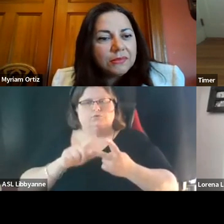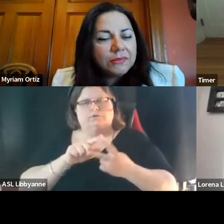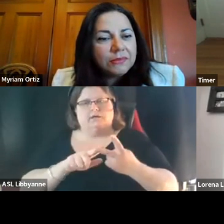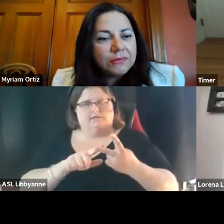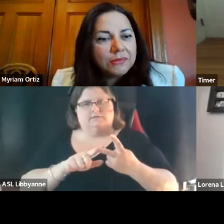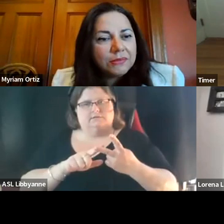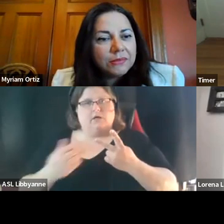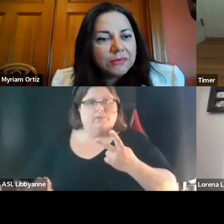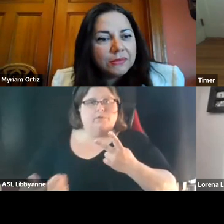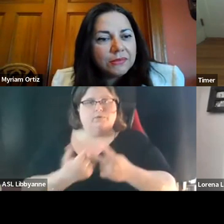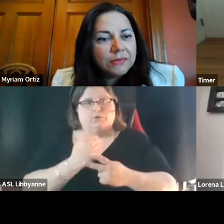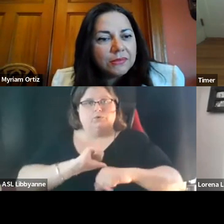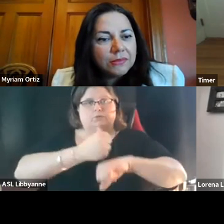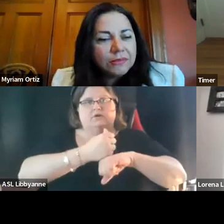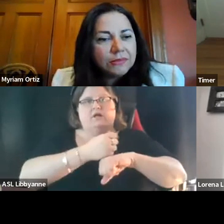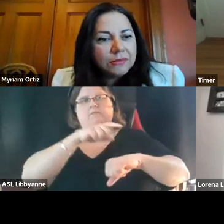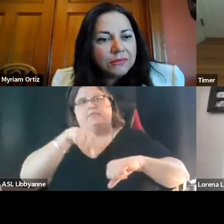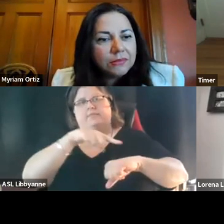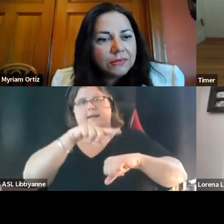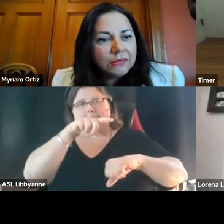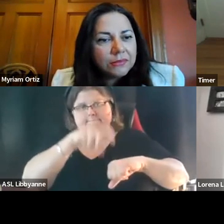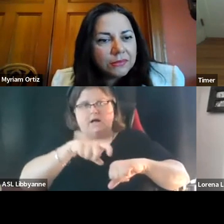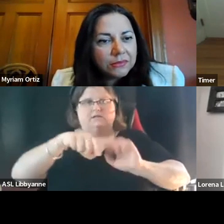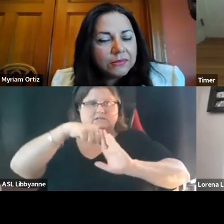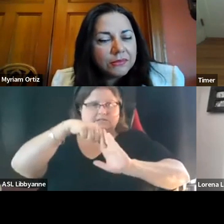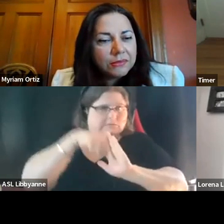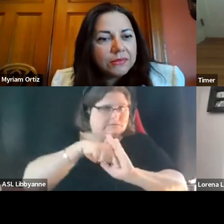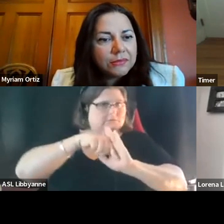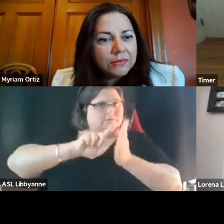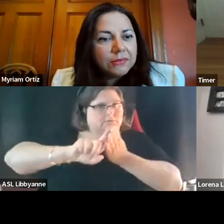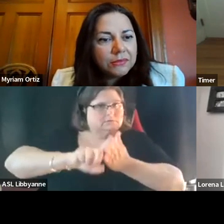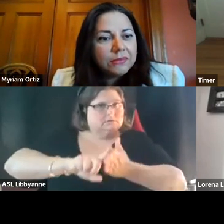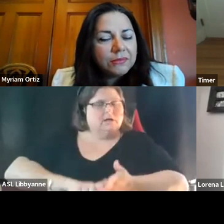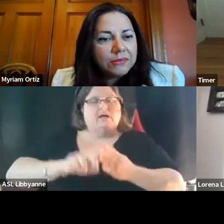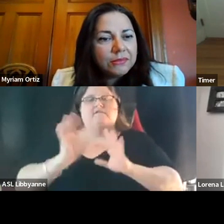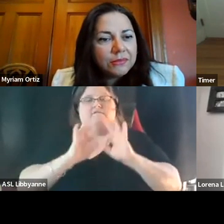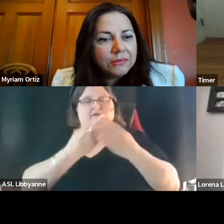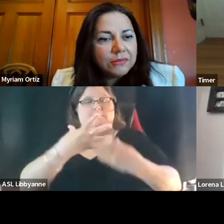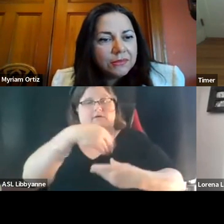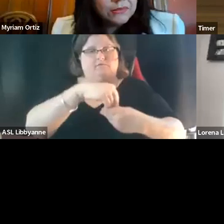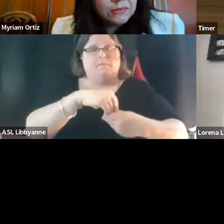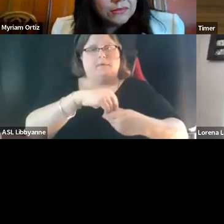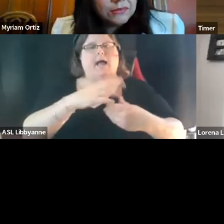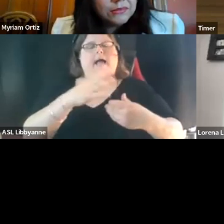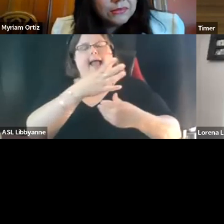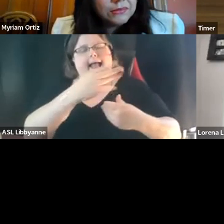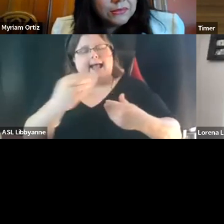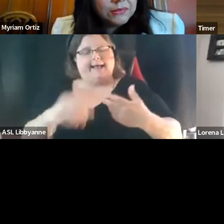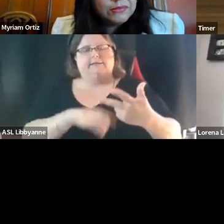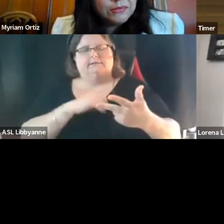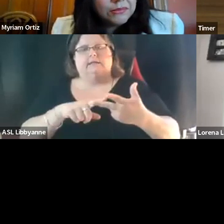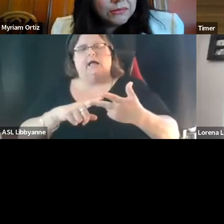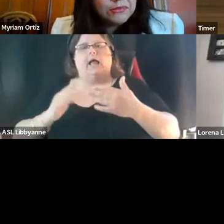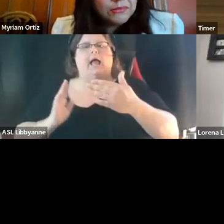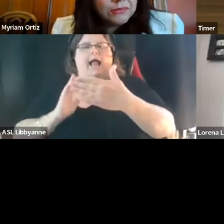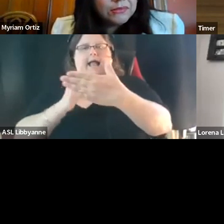new superintendent must really delve deeper into: family engagement and the anti-racist work we are doing here at the